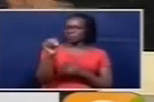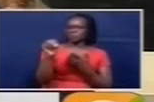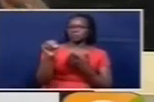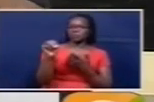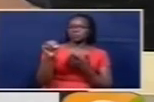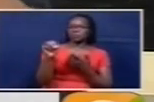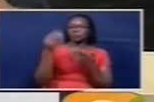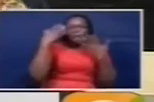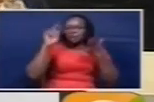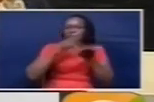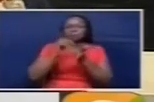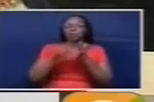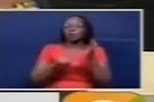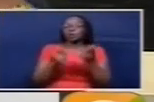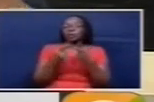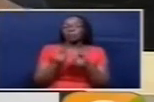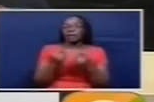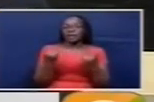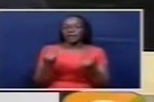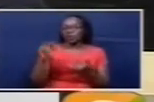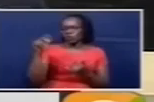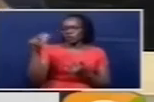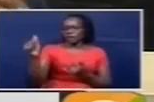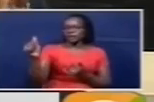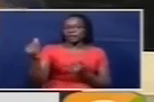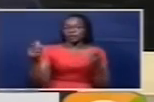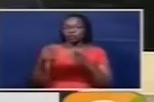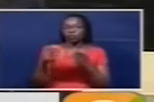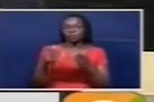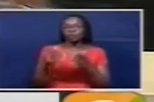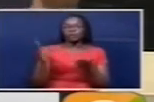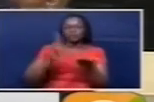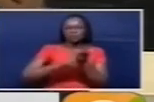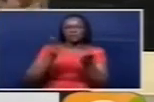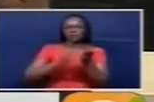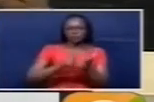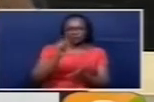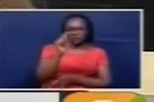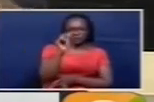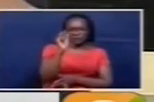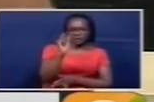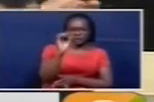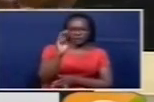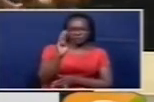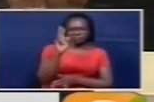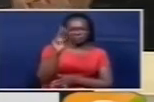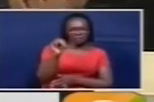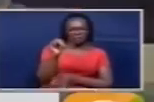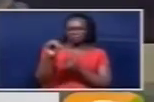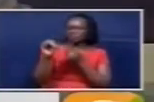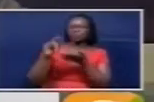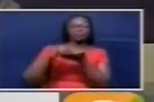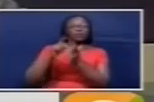on. I see the NASA Pentagon repeatedly, you know, saying that tibim, tibim, tibim. What does it mean?